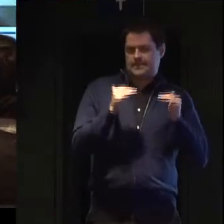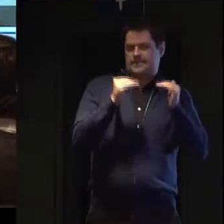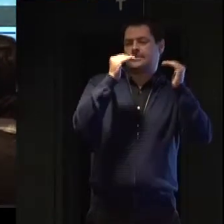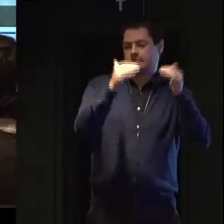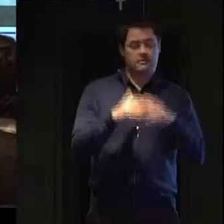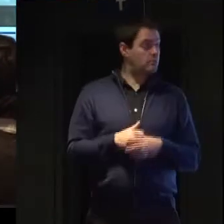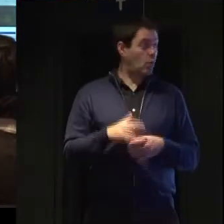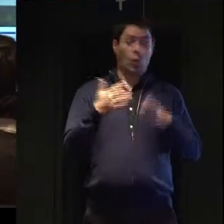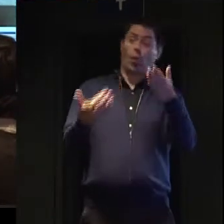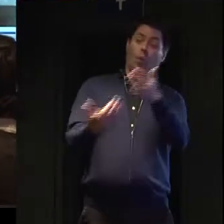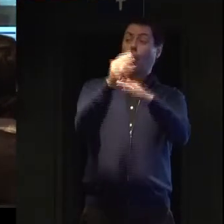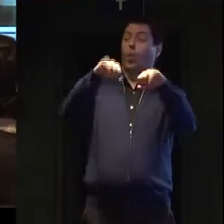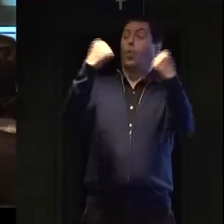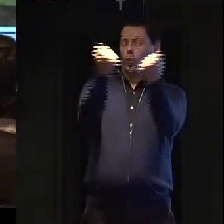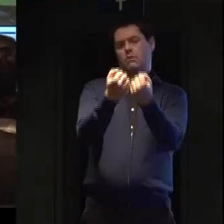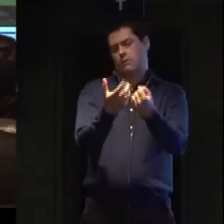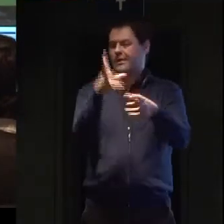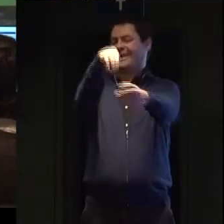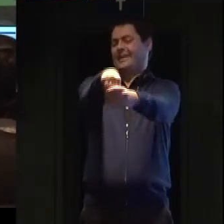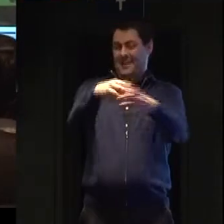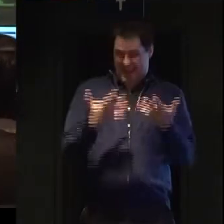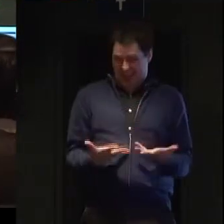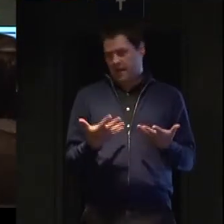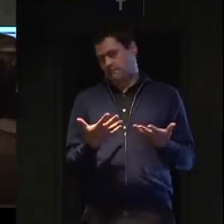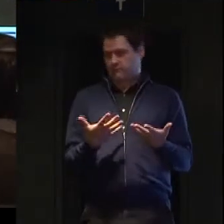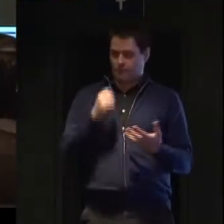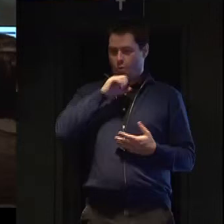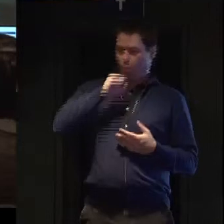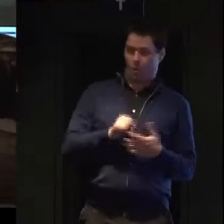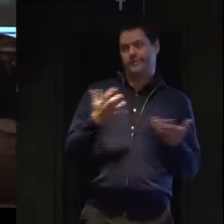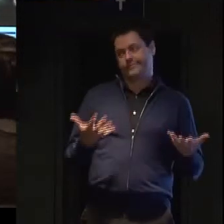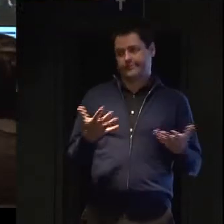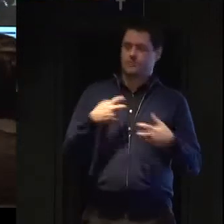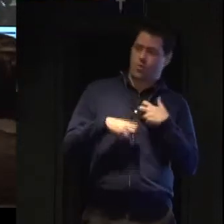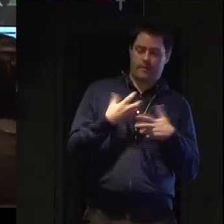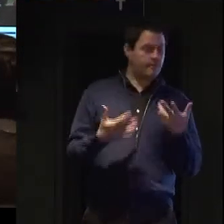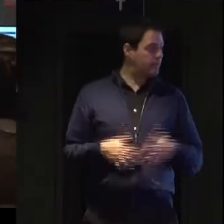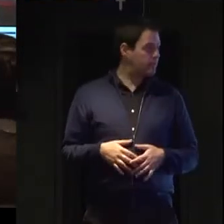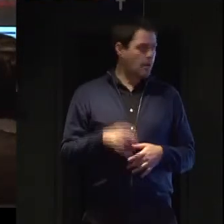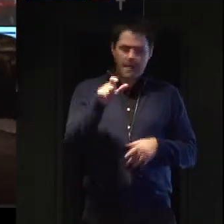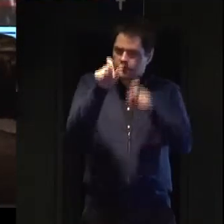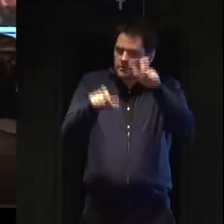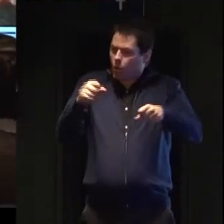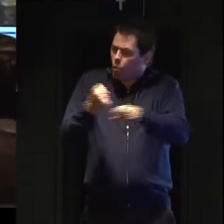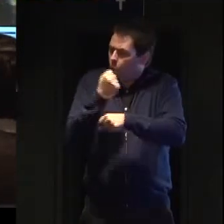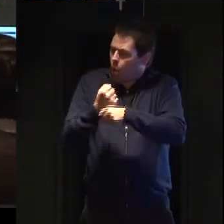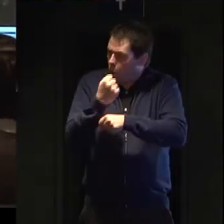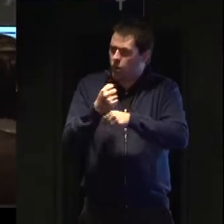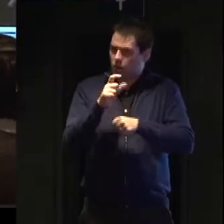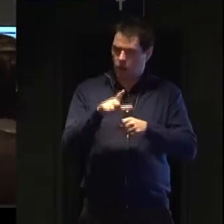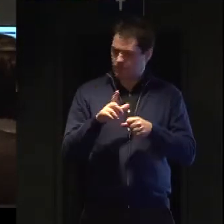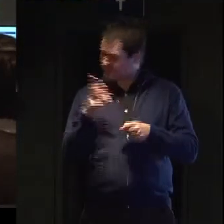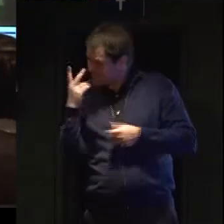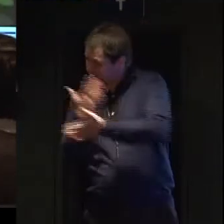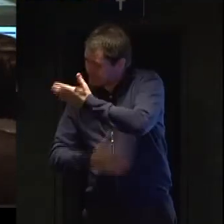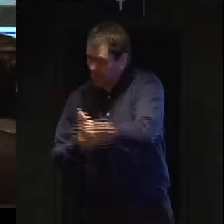future when new Molineux is developed. Staff can make the biggest difference to ensuring that a